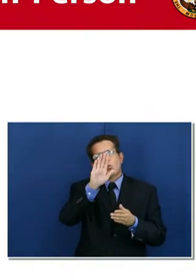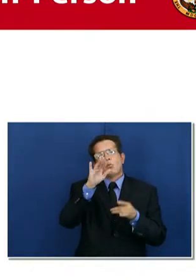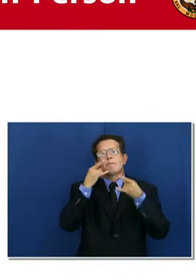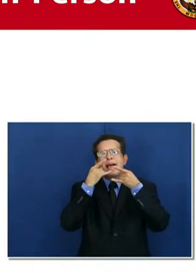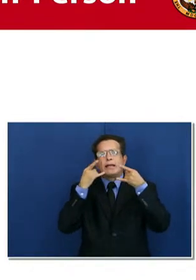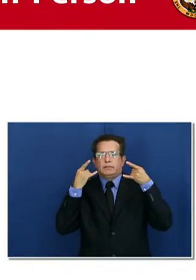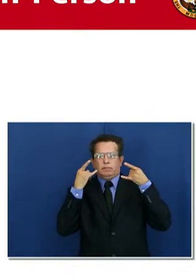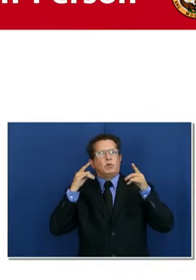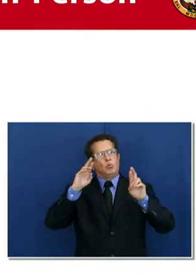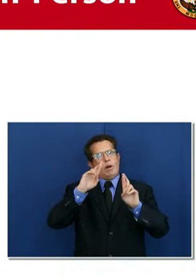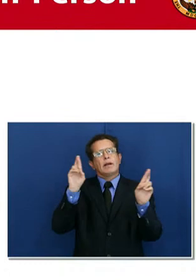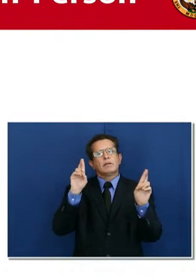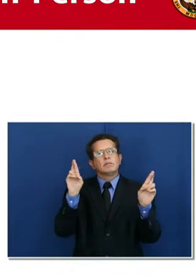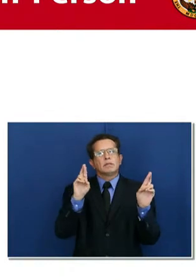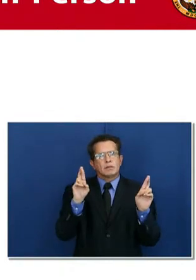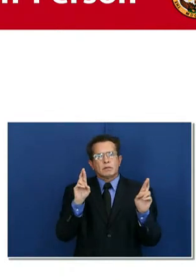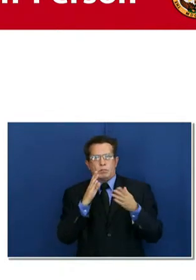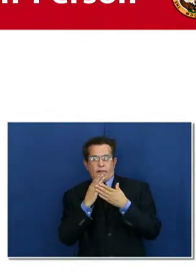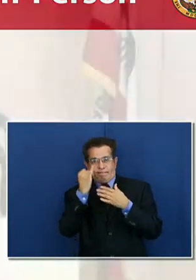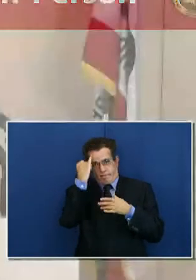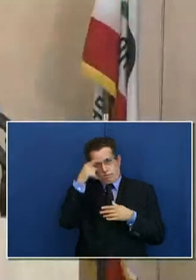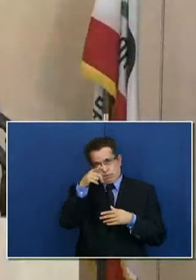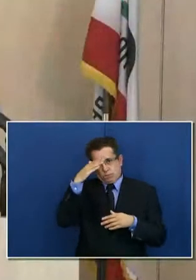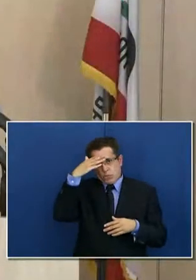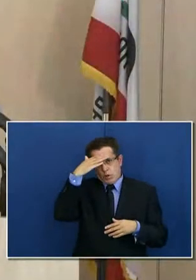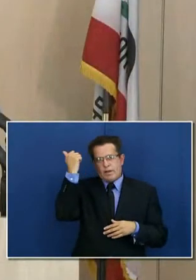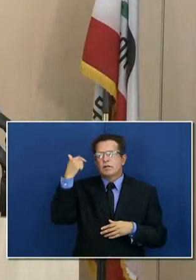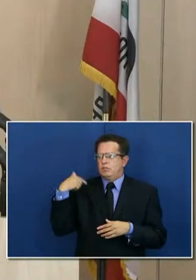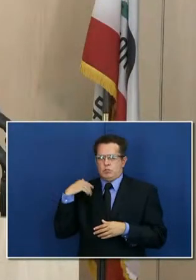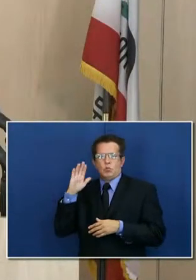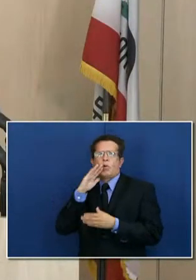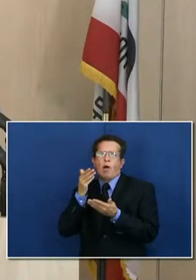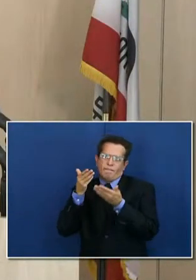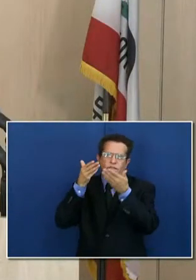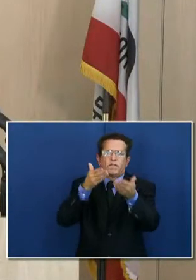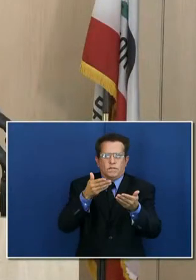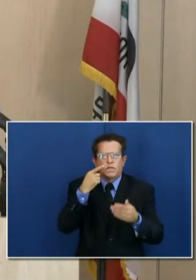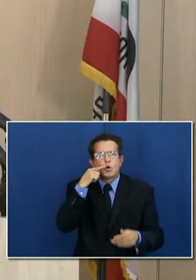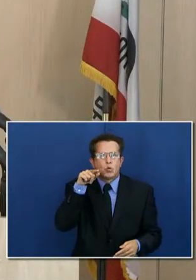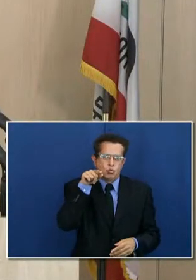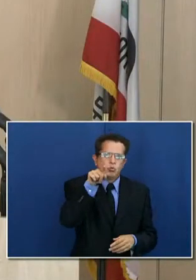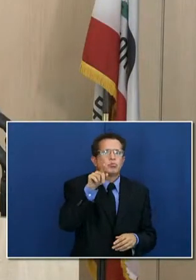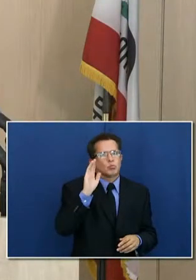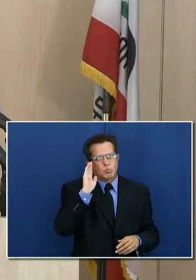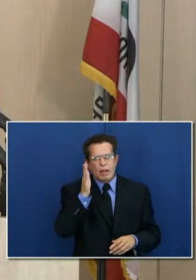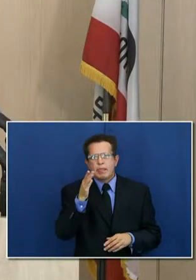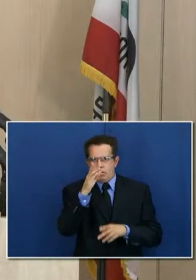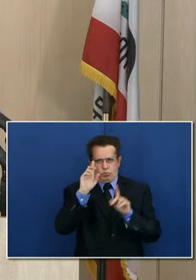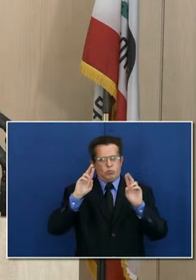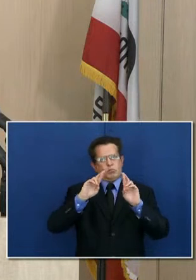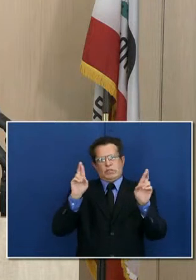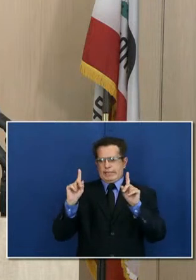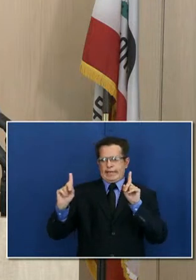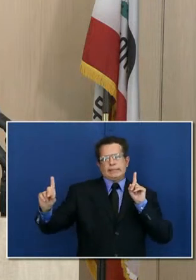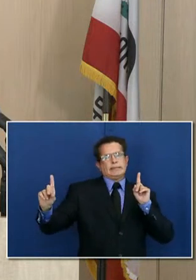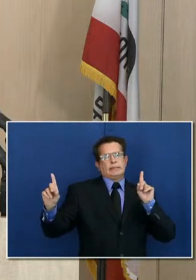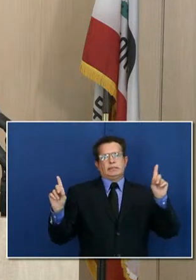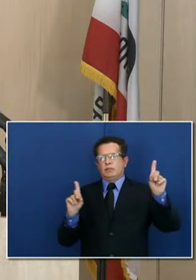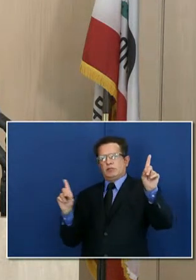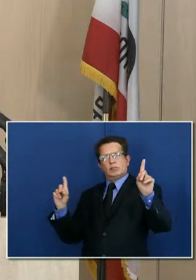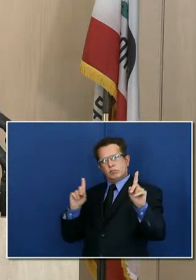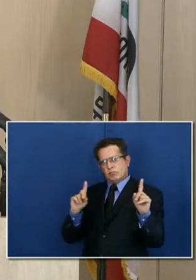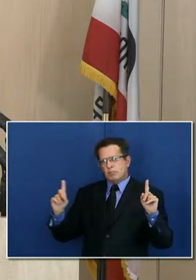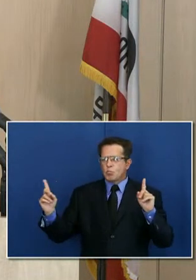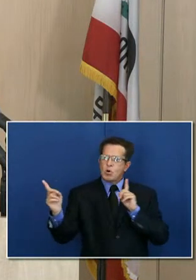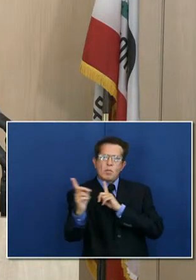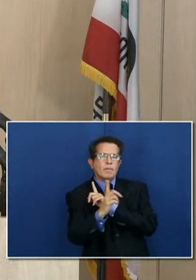mask. As I mentioned, if you forget your mask, we will offer masks there. Be ready to socially distance. And of course, this being